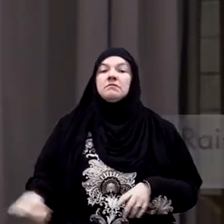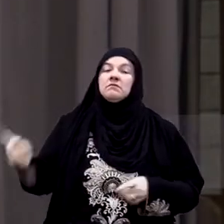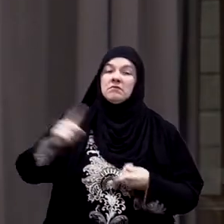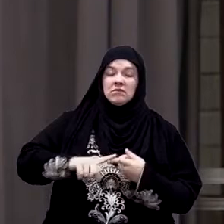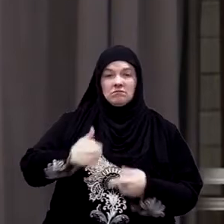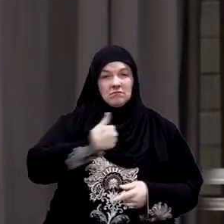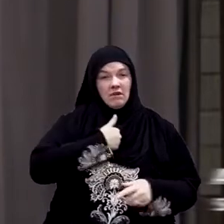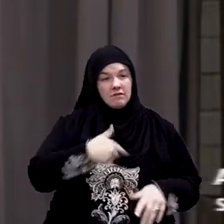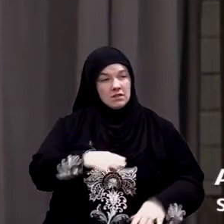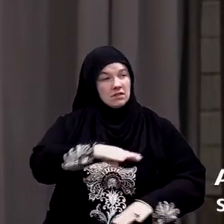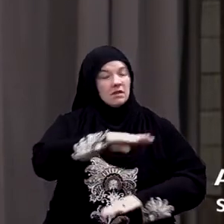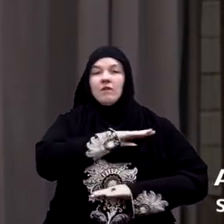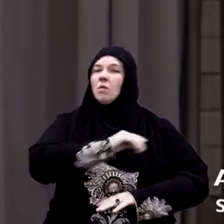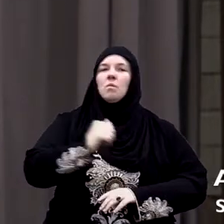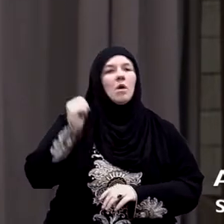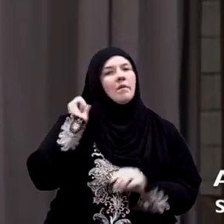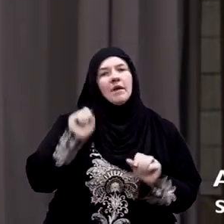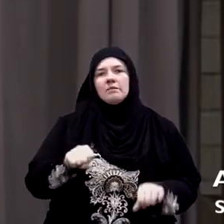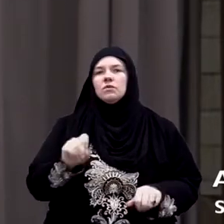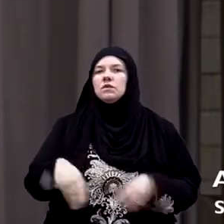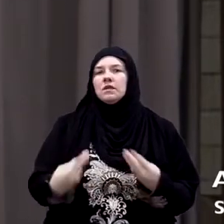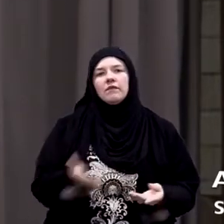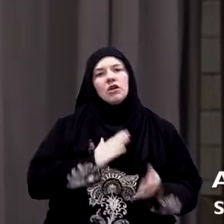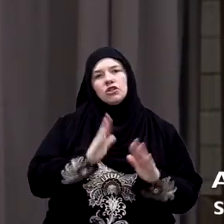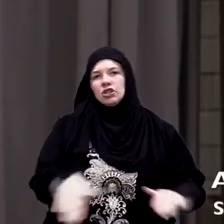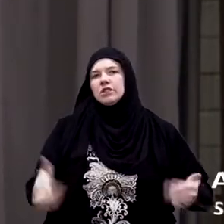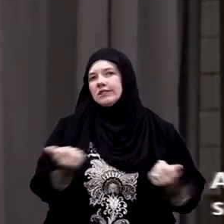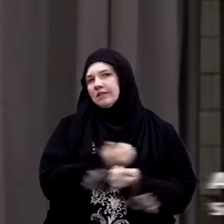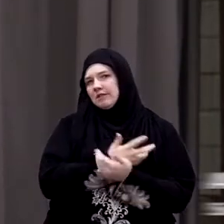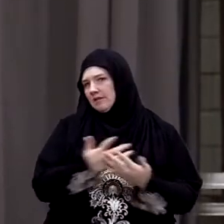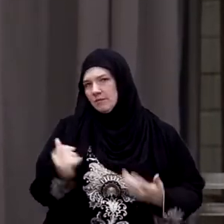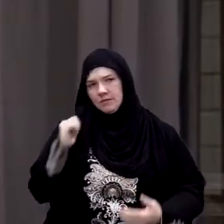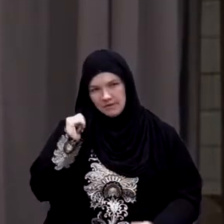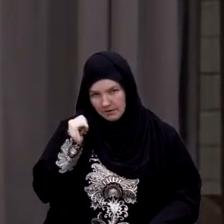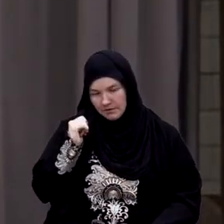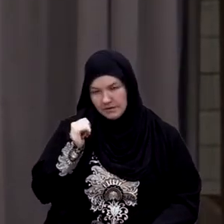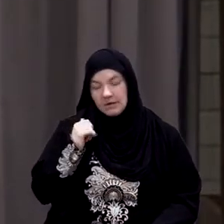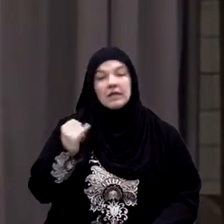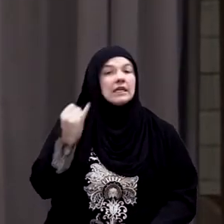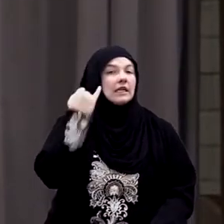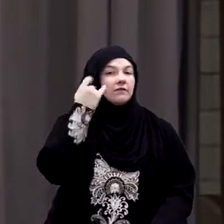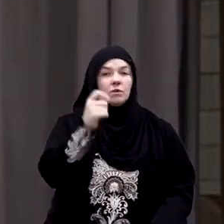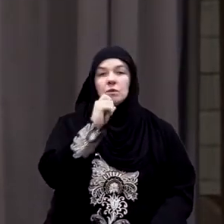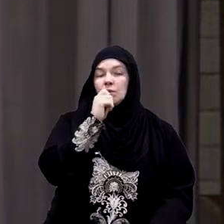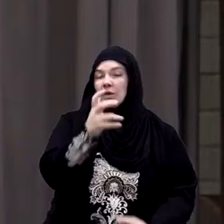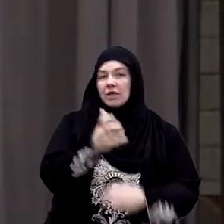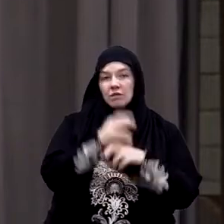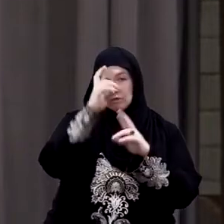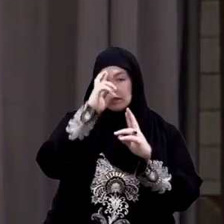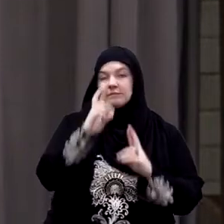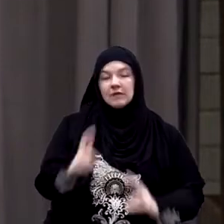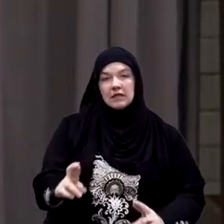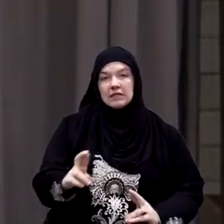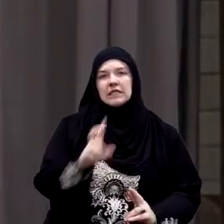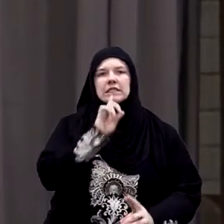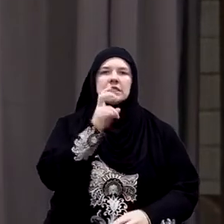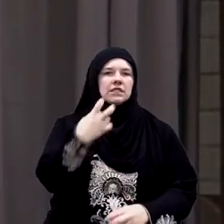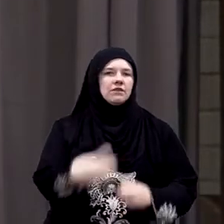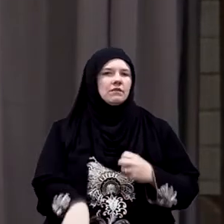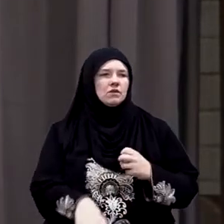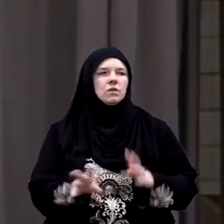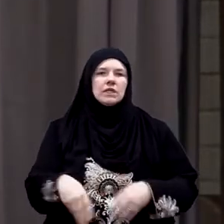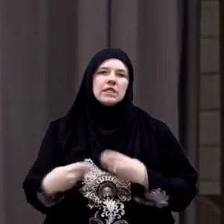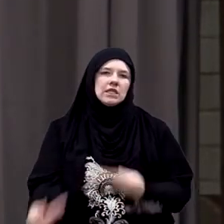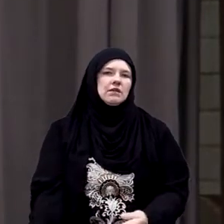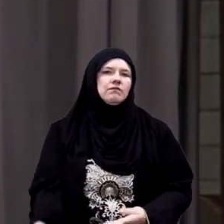satisfied, we will not be able to give our children anything. If you don't get respect, It's difficult to